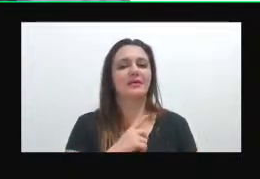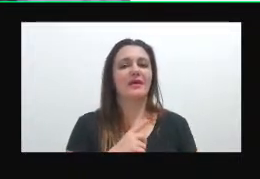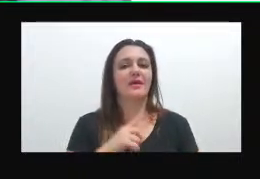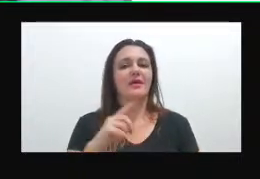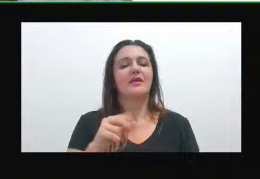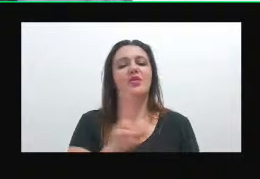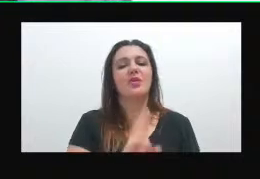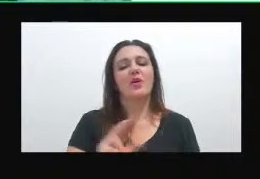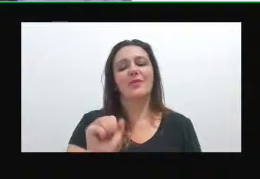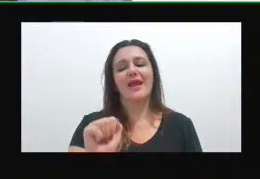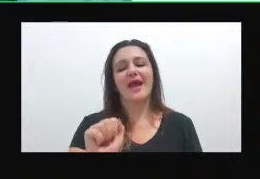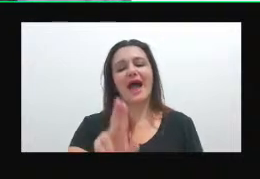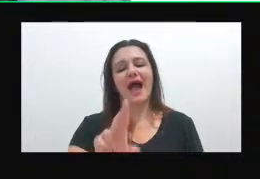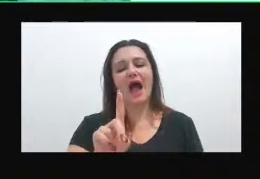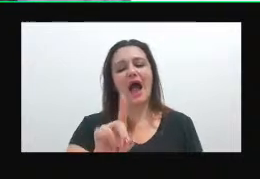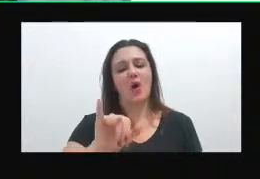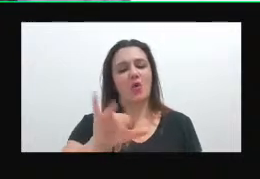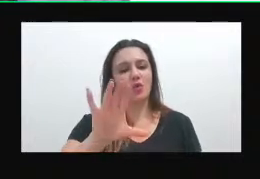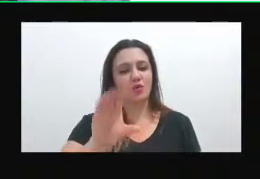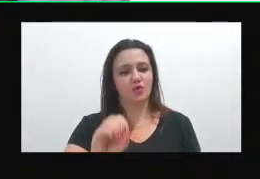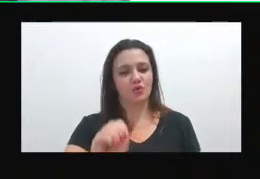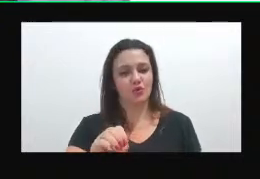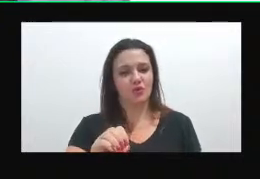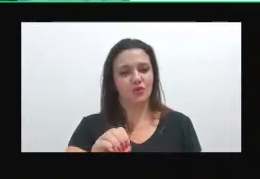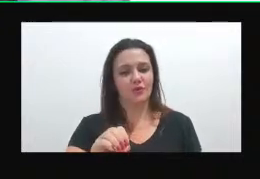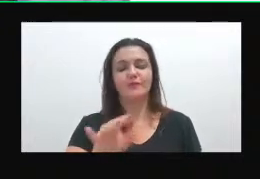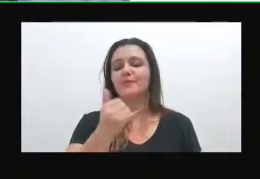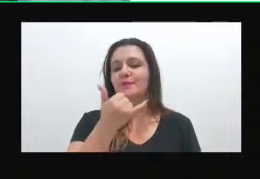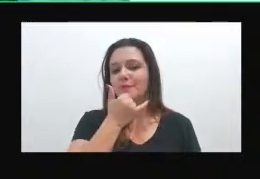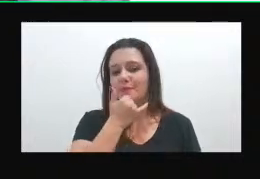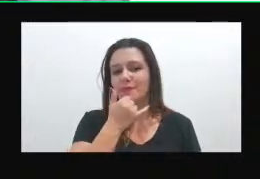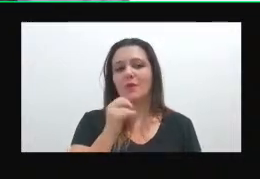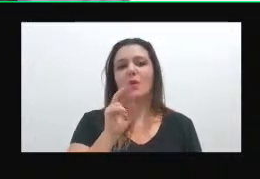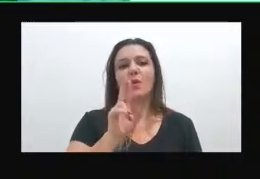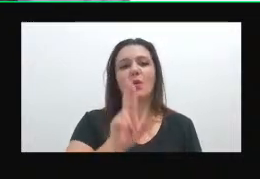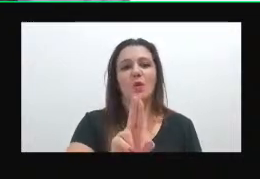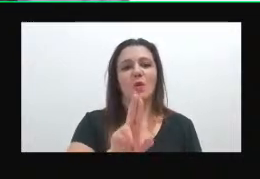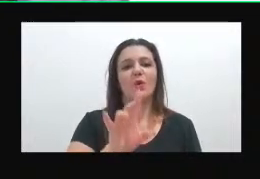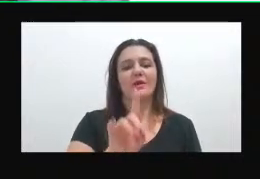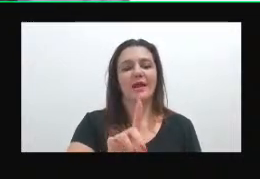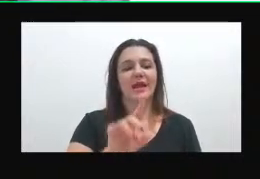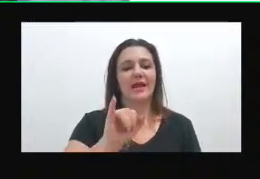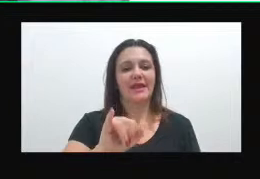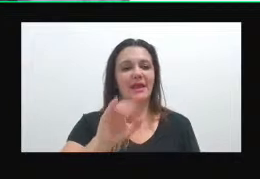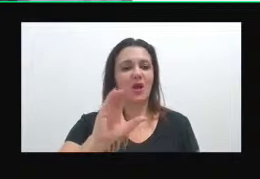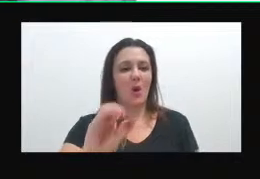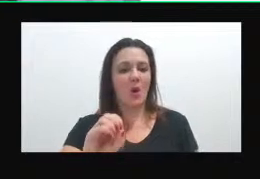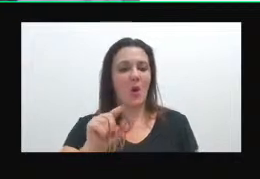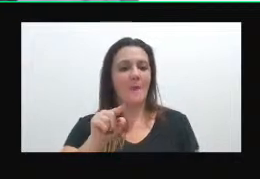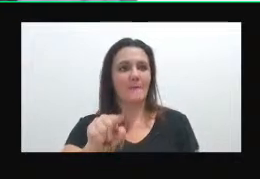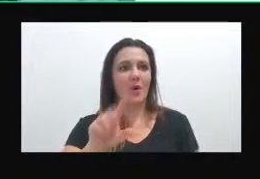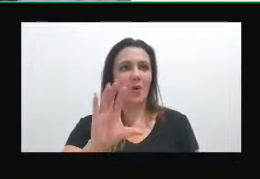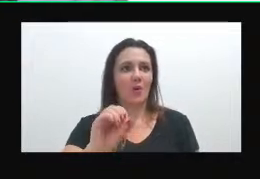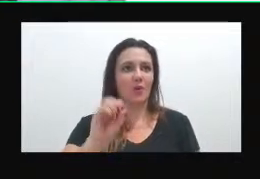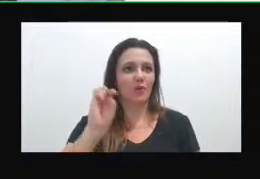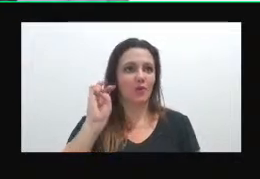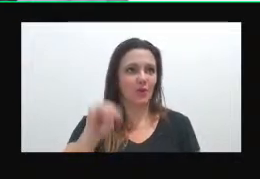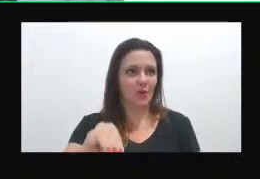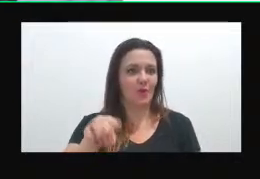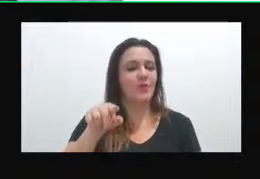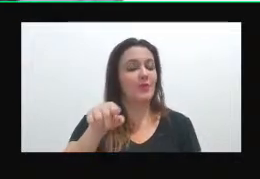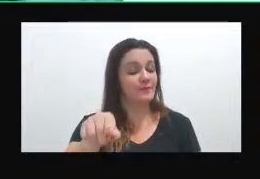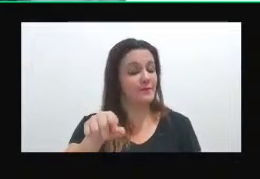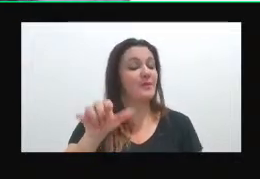udio.com. It's one of a few tools that have appeared that allow teachers to